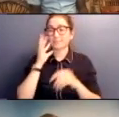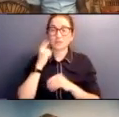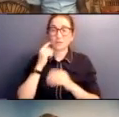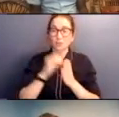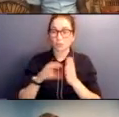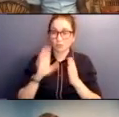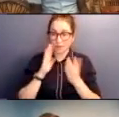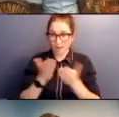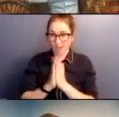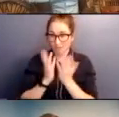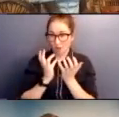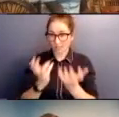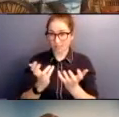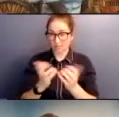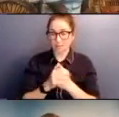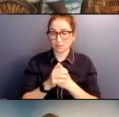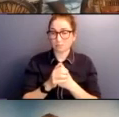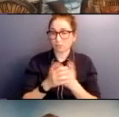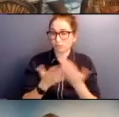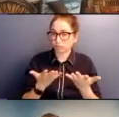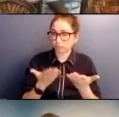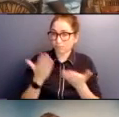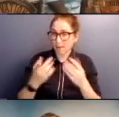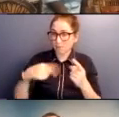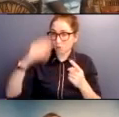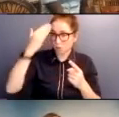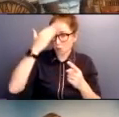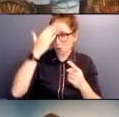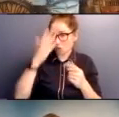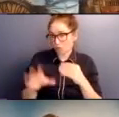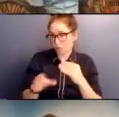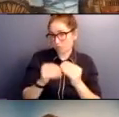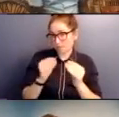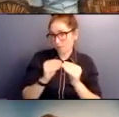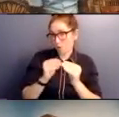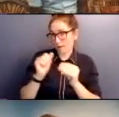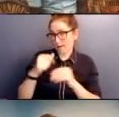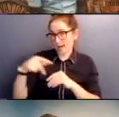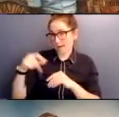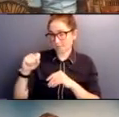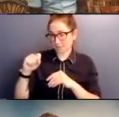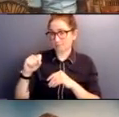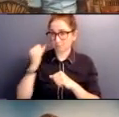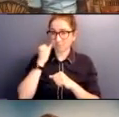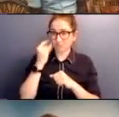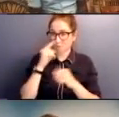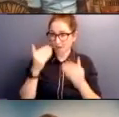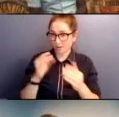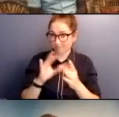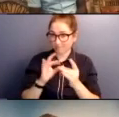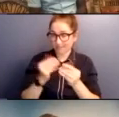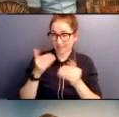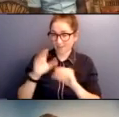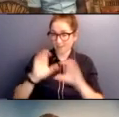our audience too, perhaps you know of even more apps, and I'd love if you could share them with us in the